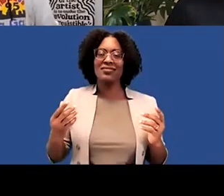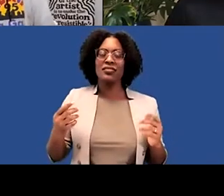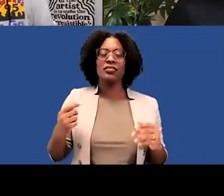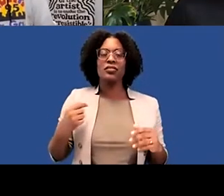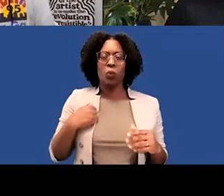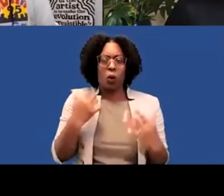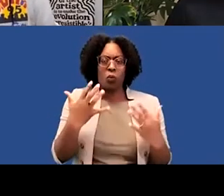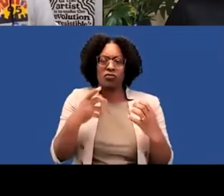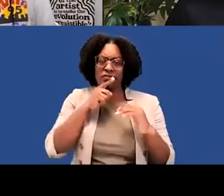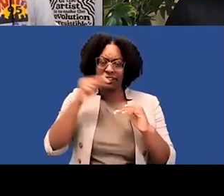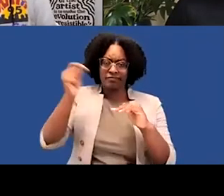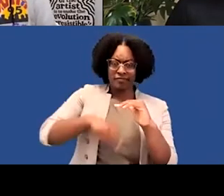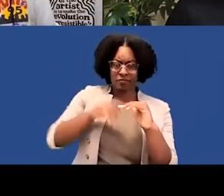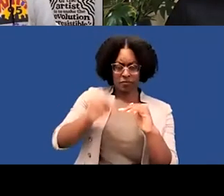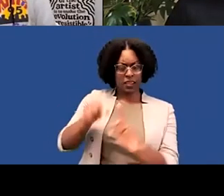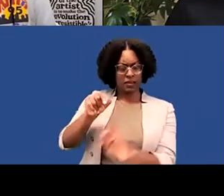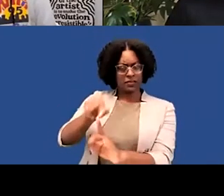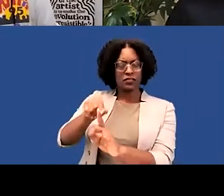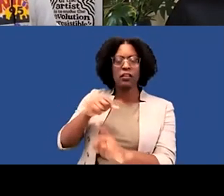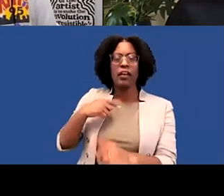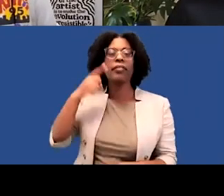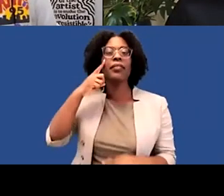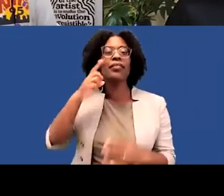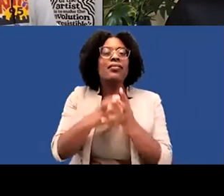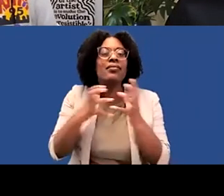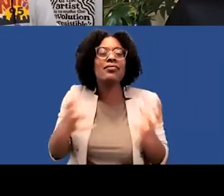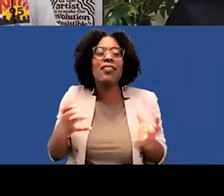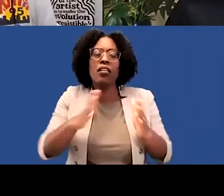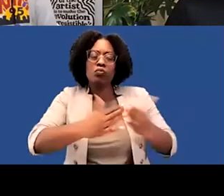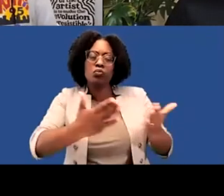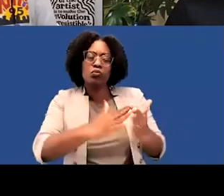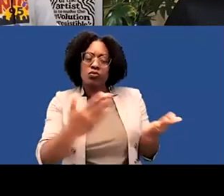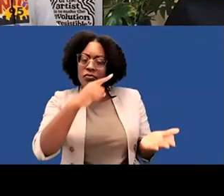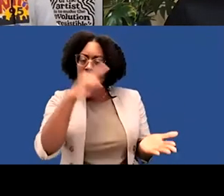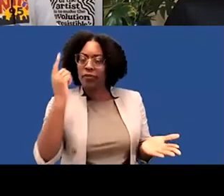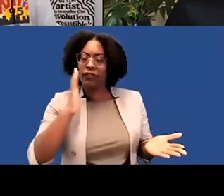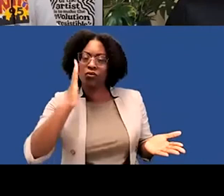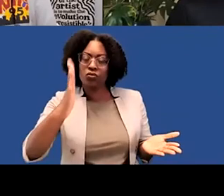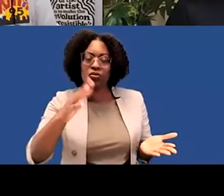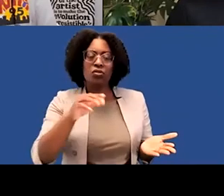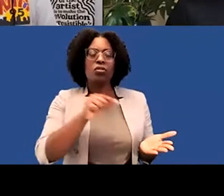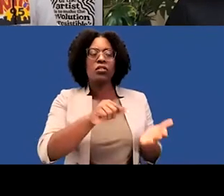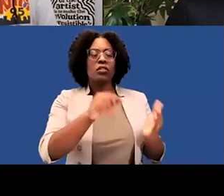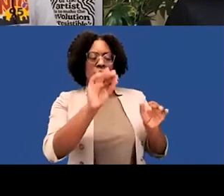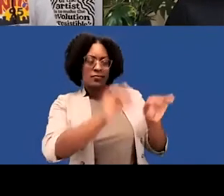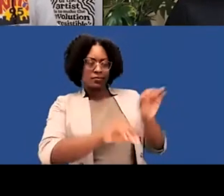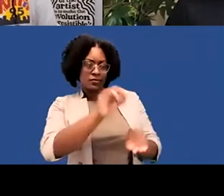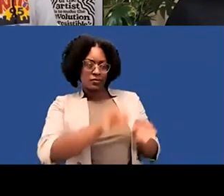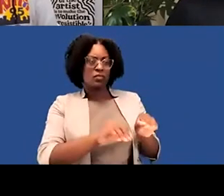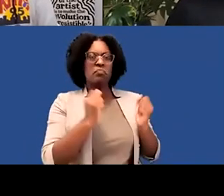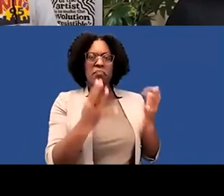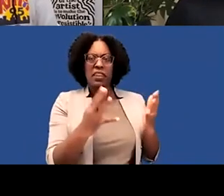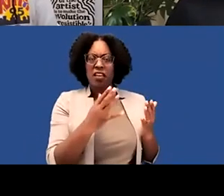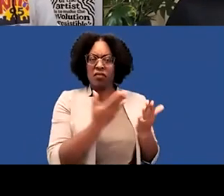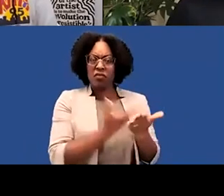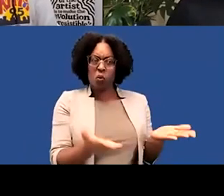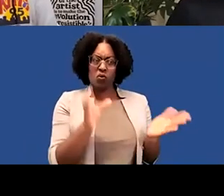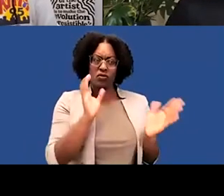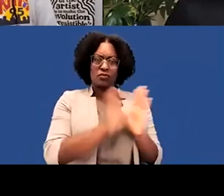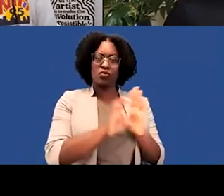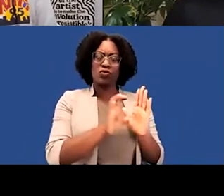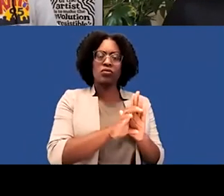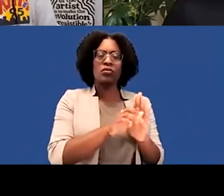there's so much in Black futures that originated from a place of care. I mean, whether it was the care